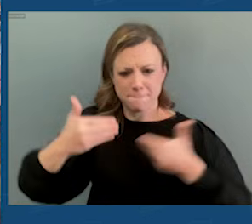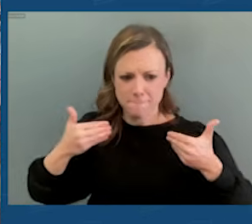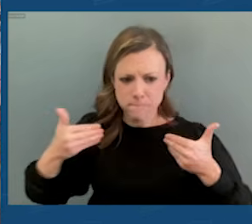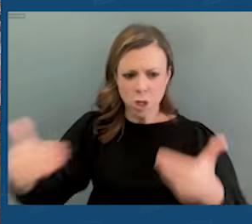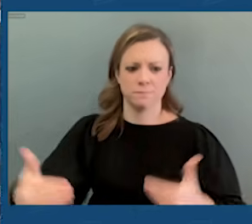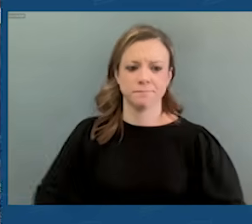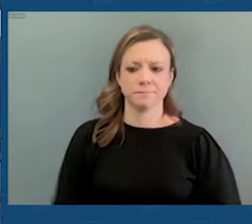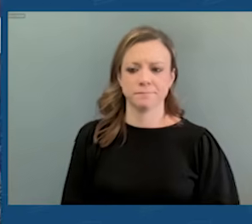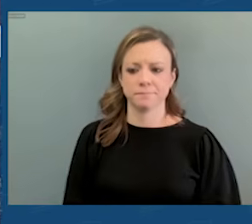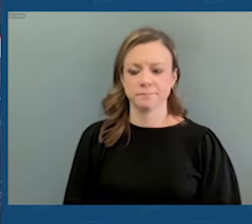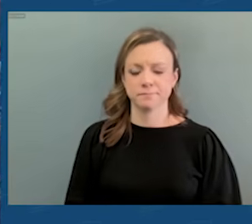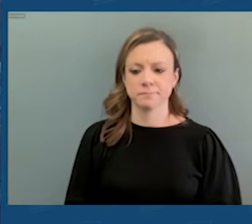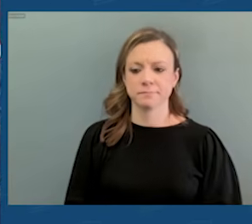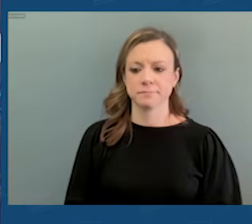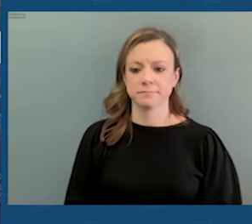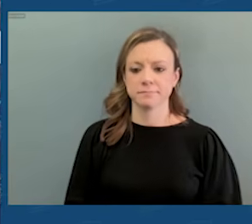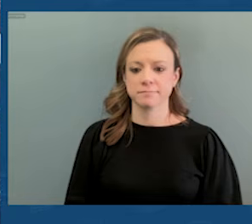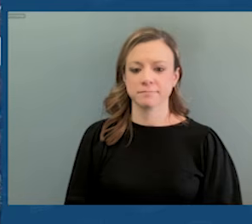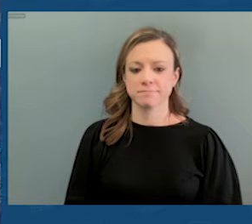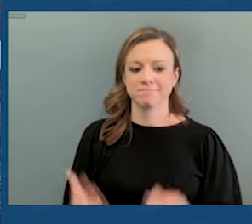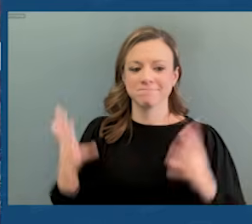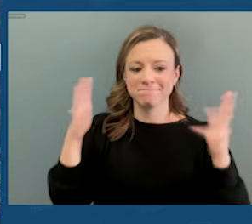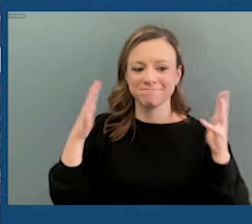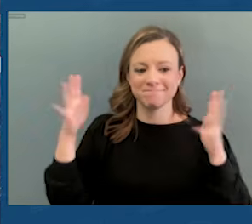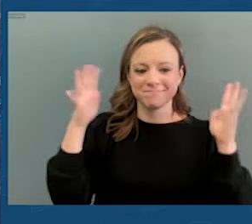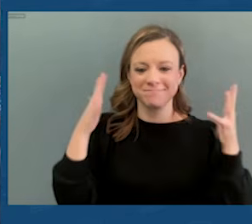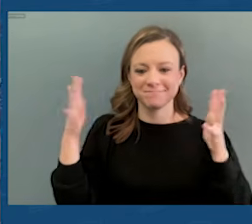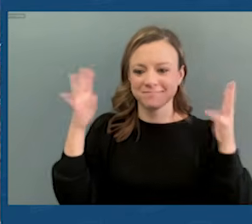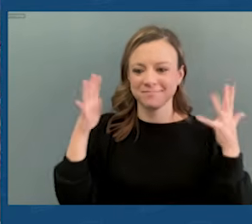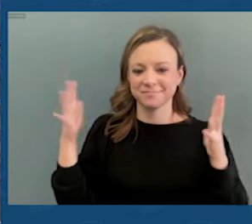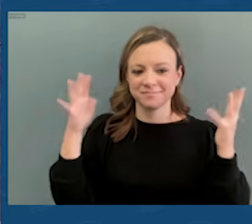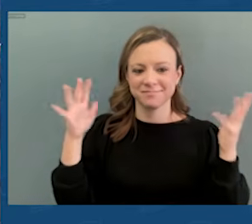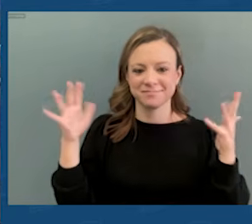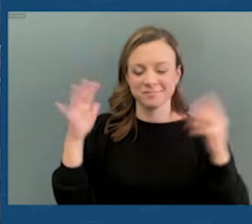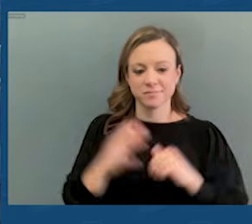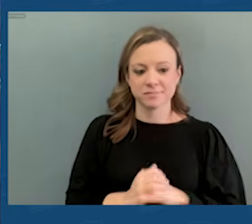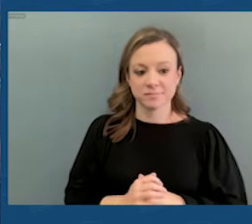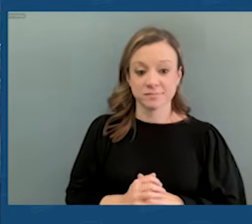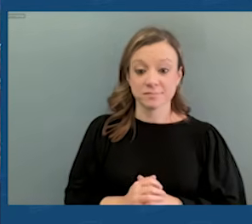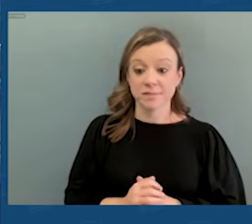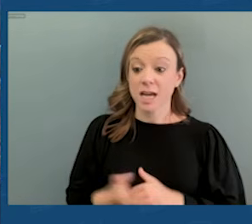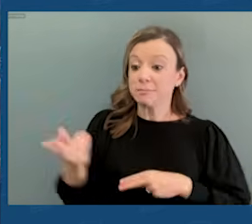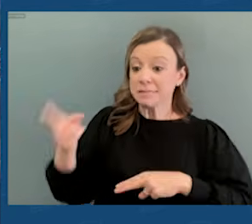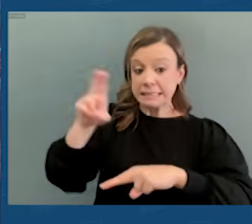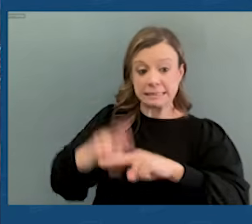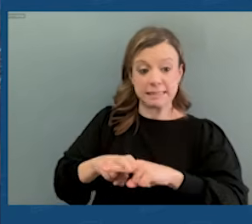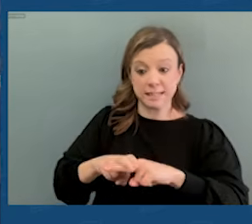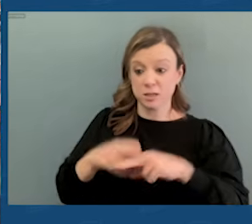Seated as we sign the bill.